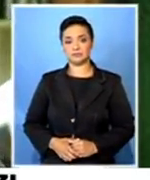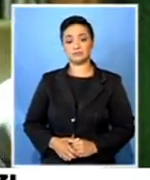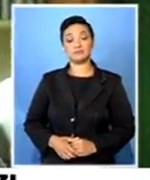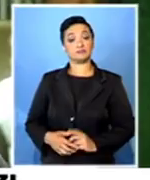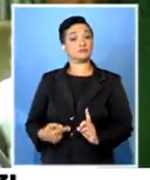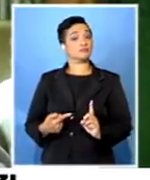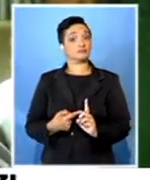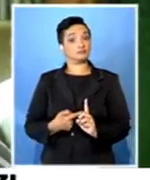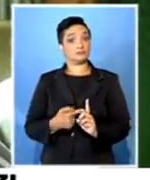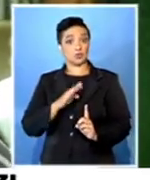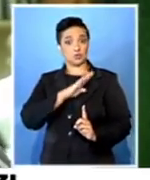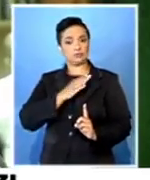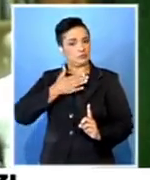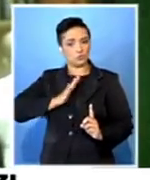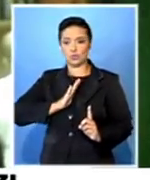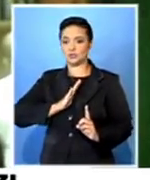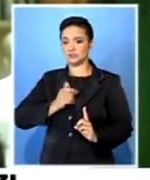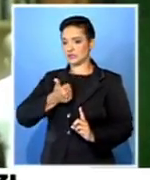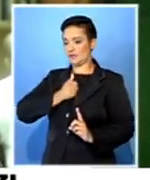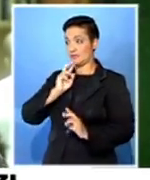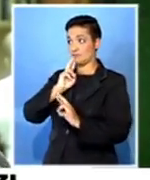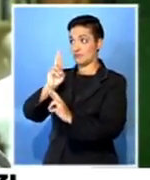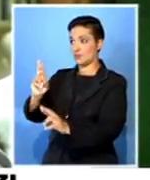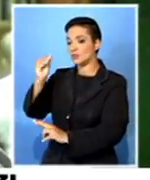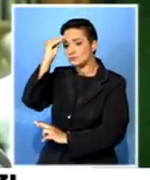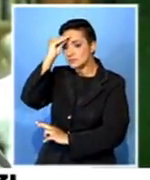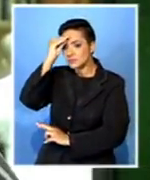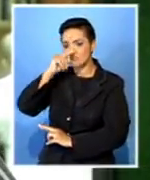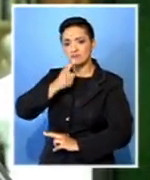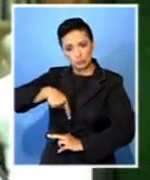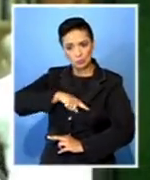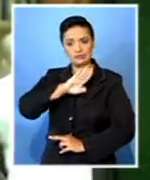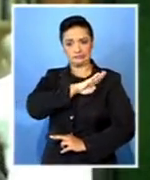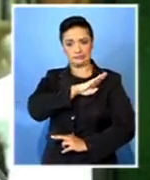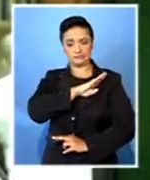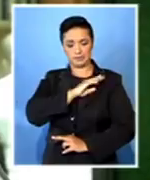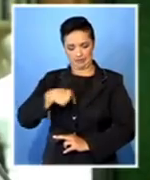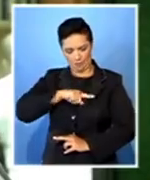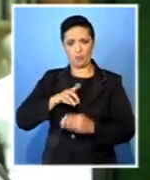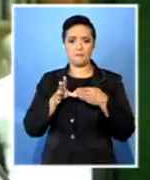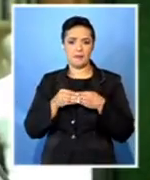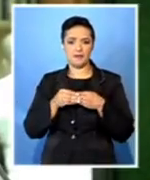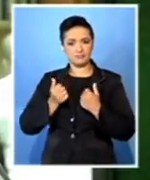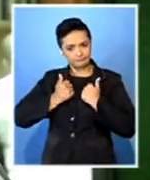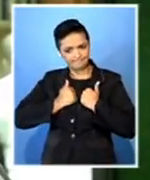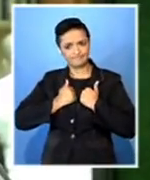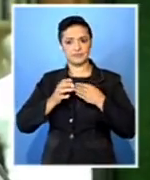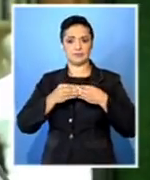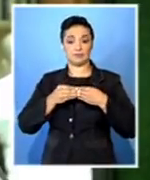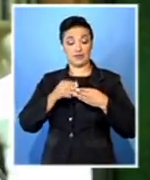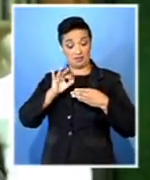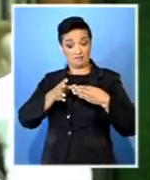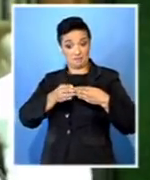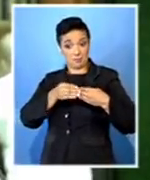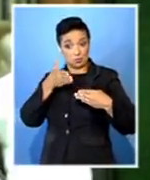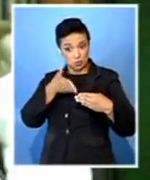to the SAPS so far. As the Defence Force is our member, we felt that it is our duty that if our